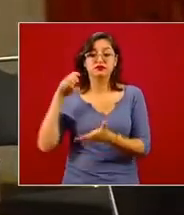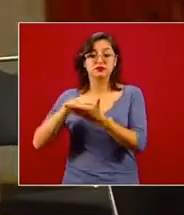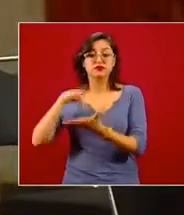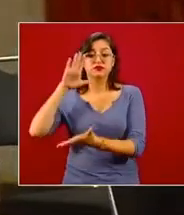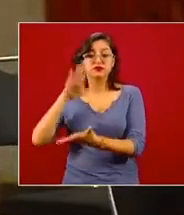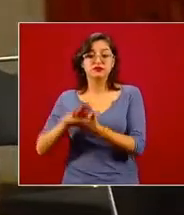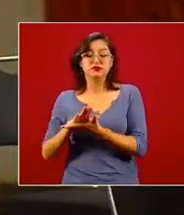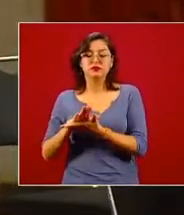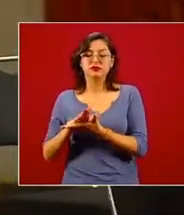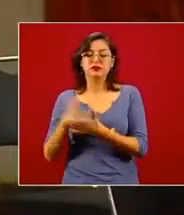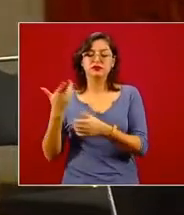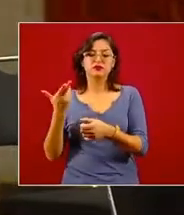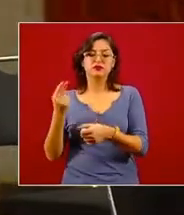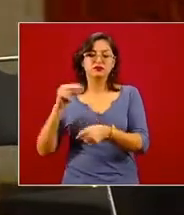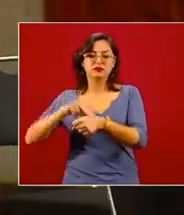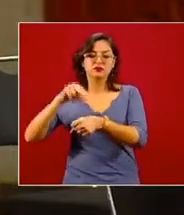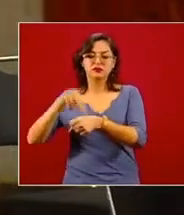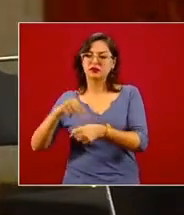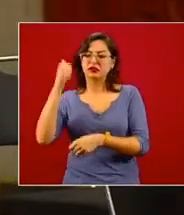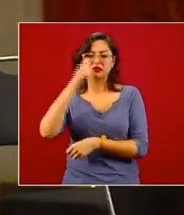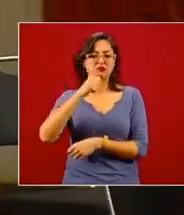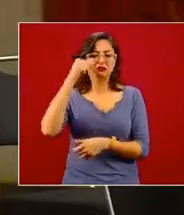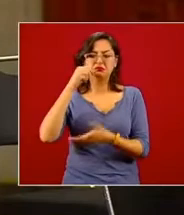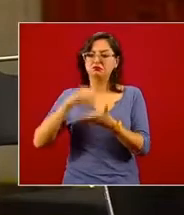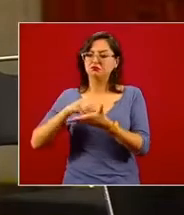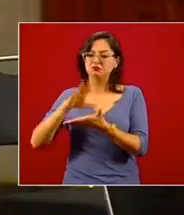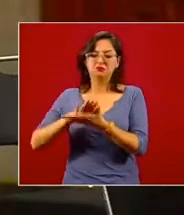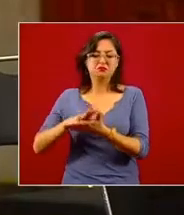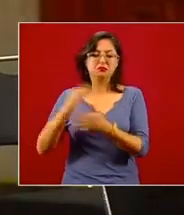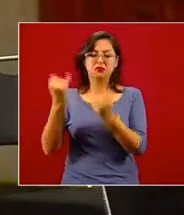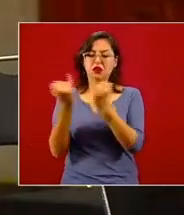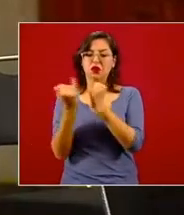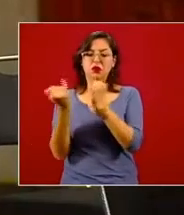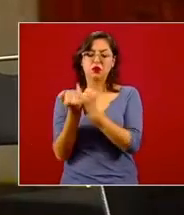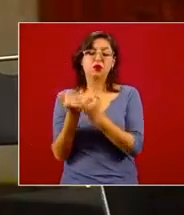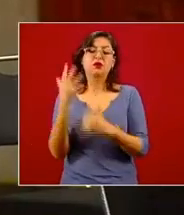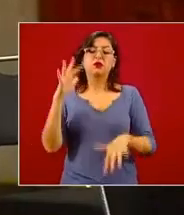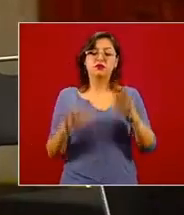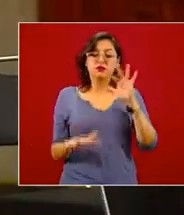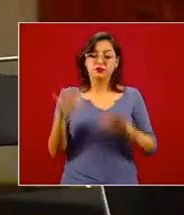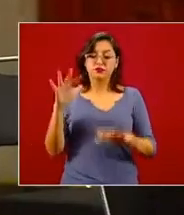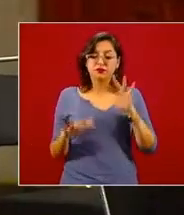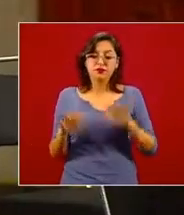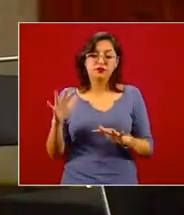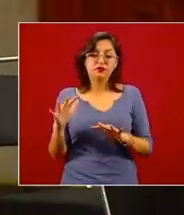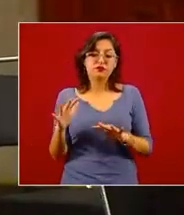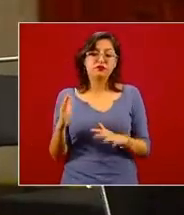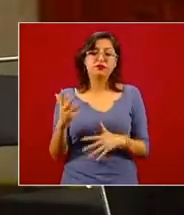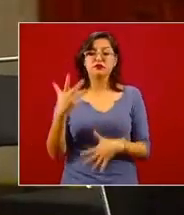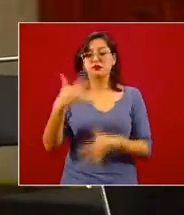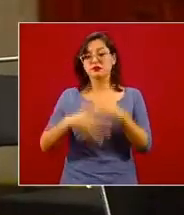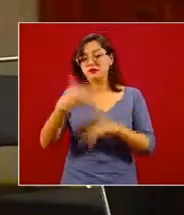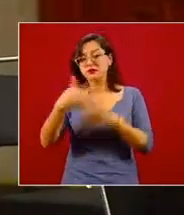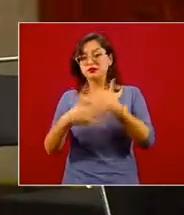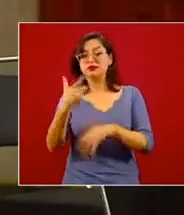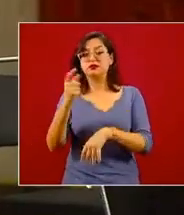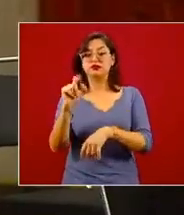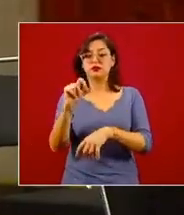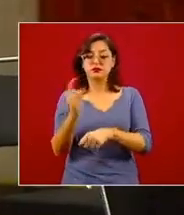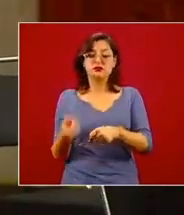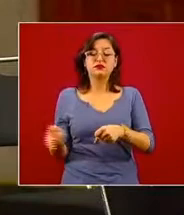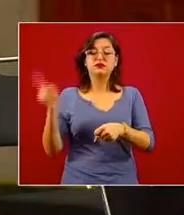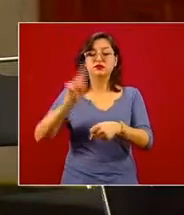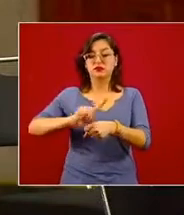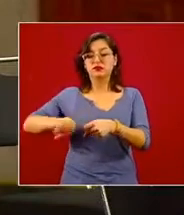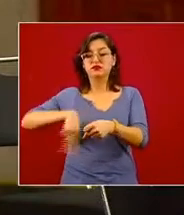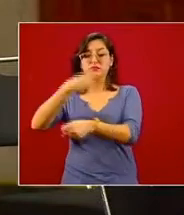is unidad a médica. En ningún caso symptom es al revés. presentation En date, algunos and casos there's sí se da que later hayan pasado the 15 o record 20 of días this in para the el medical